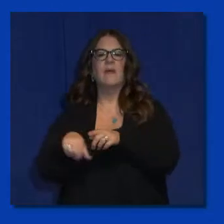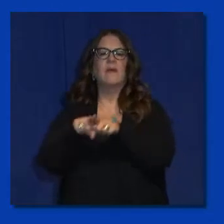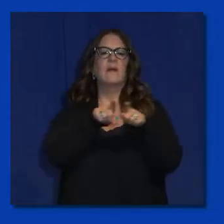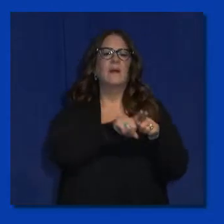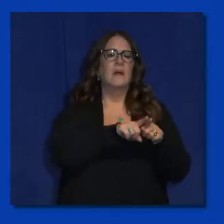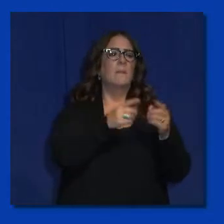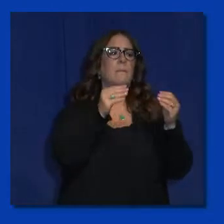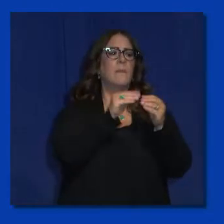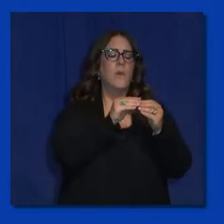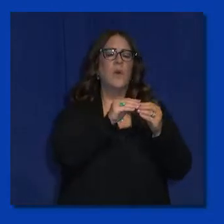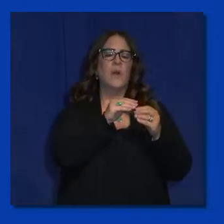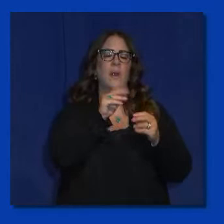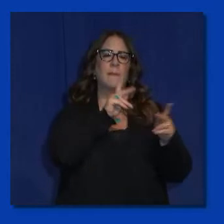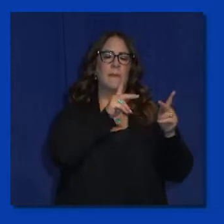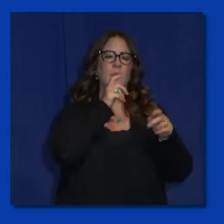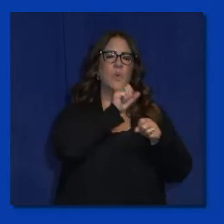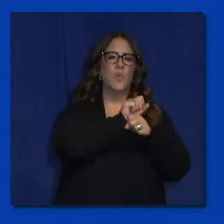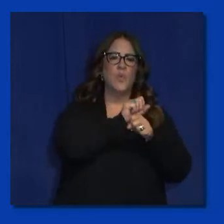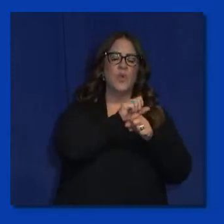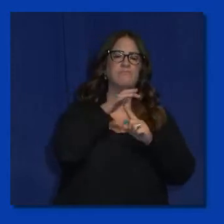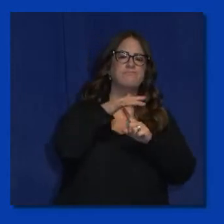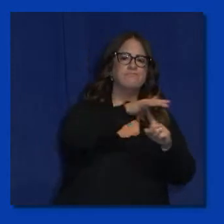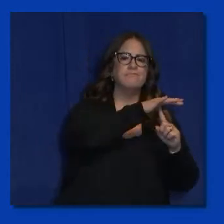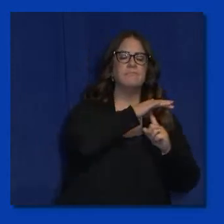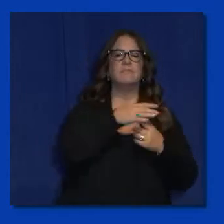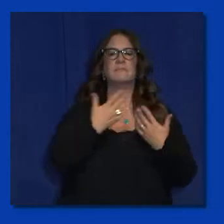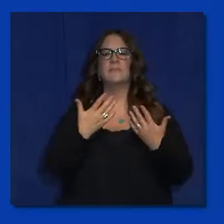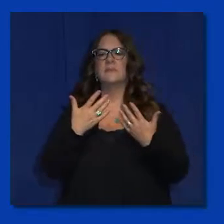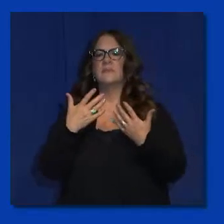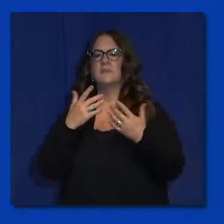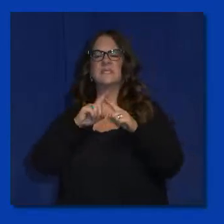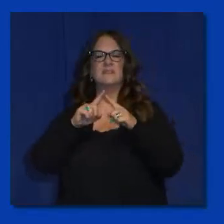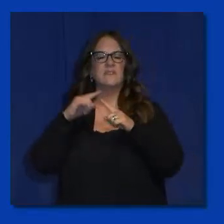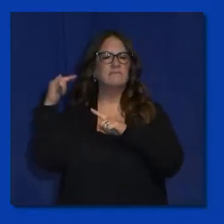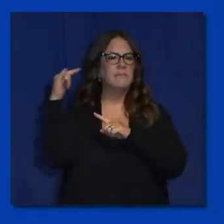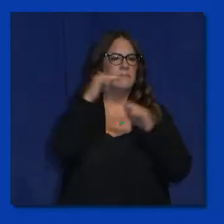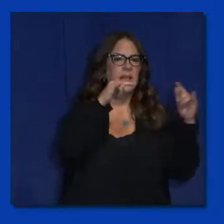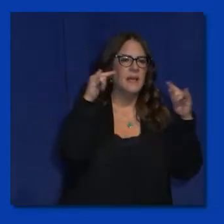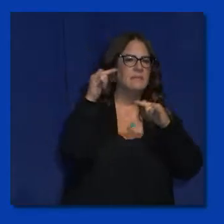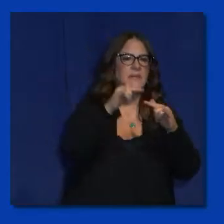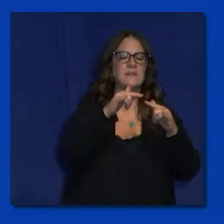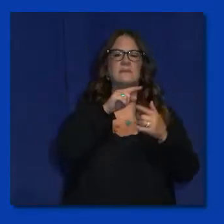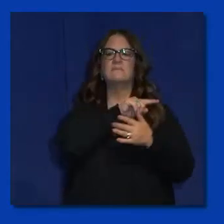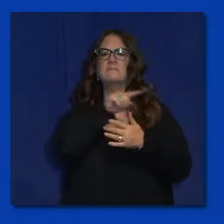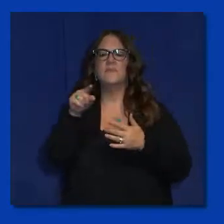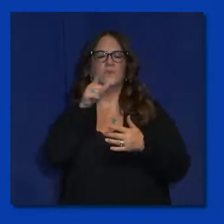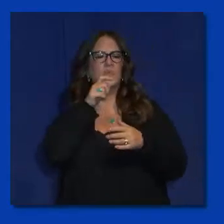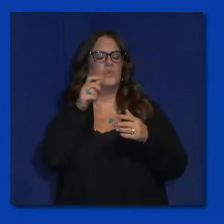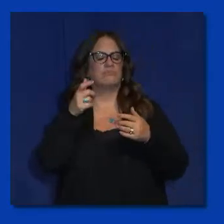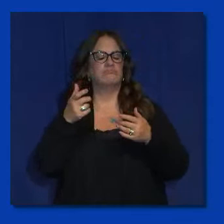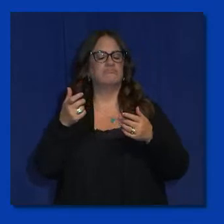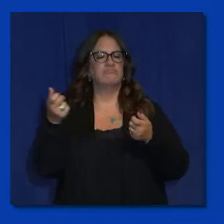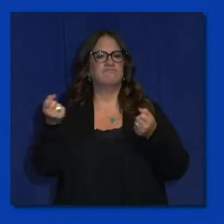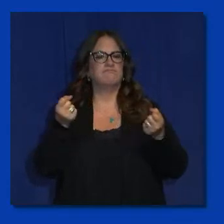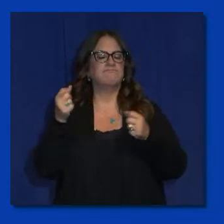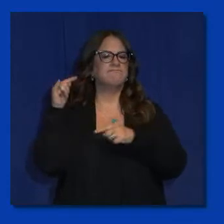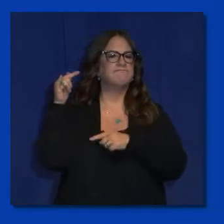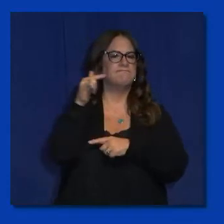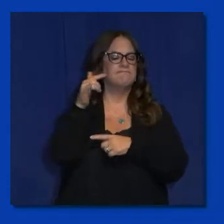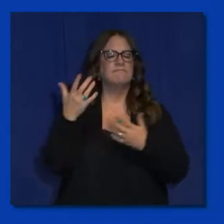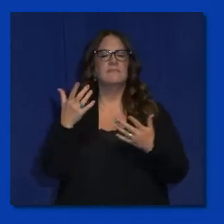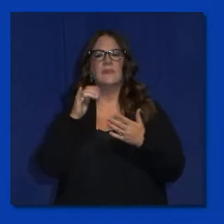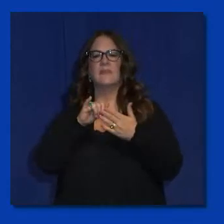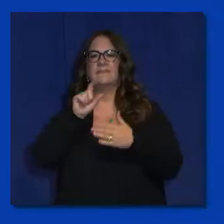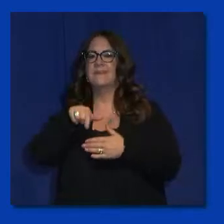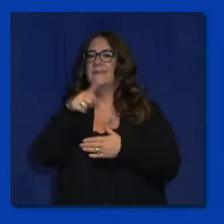the helitankers and more staffing on the firehawks as it relates to what we anticipate is going to be yet